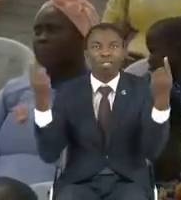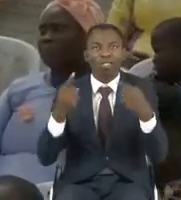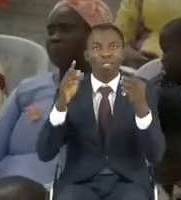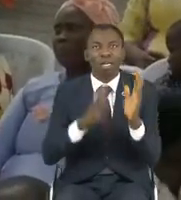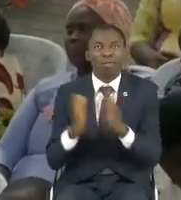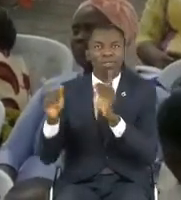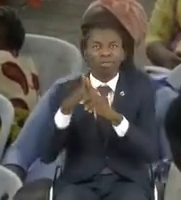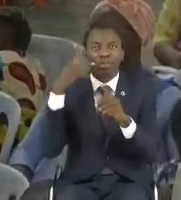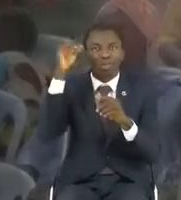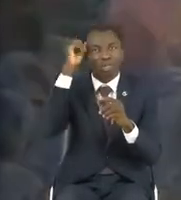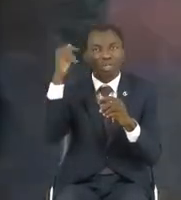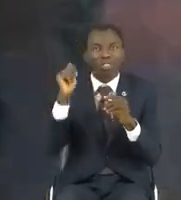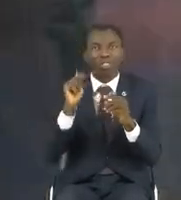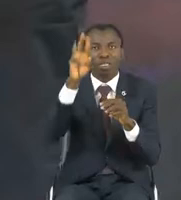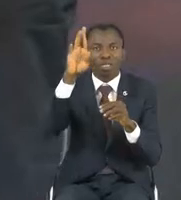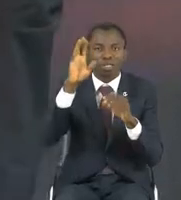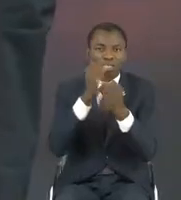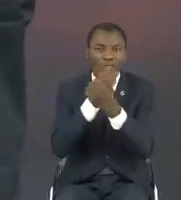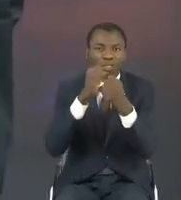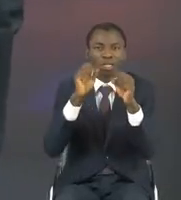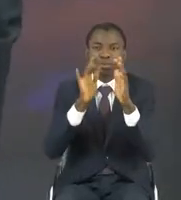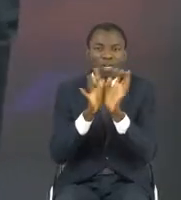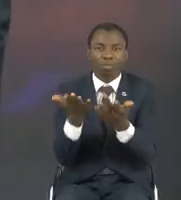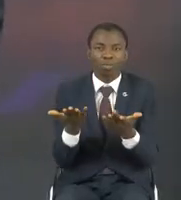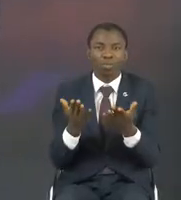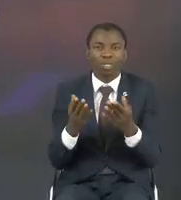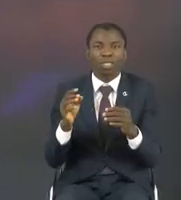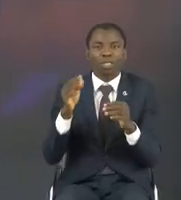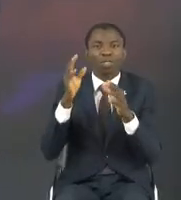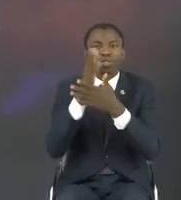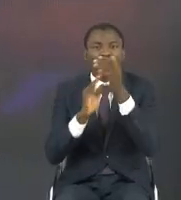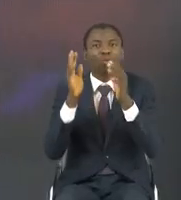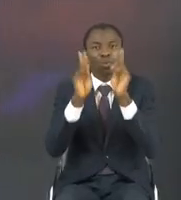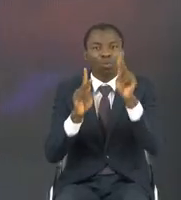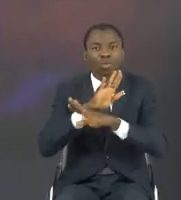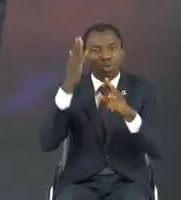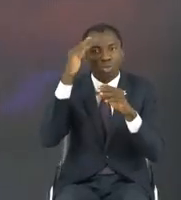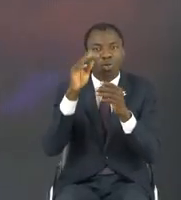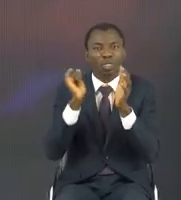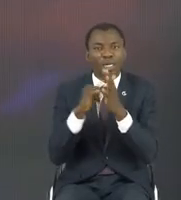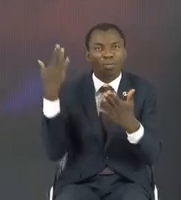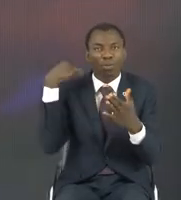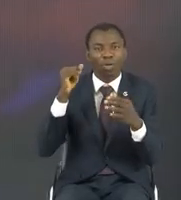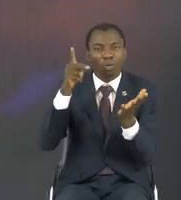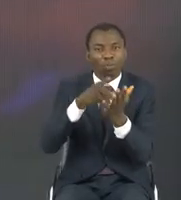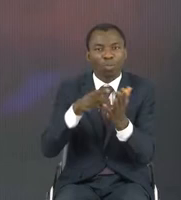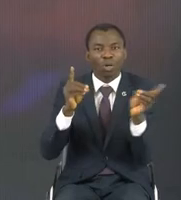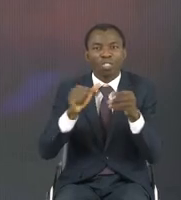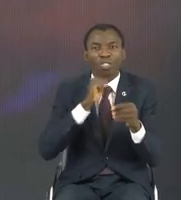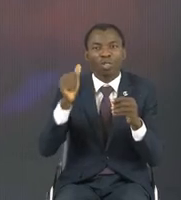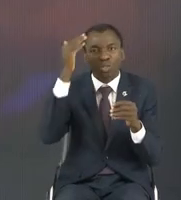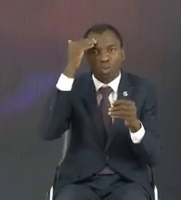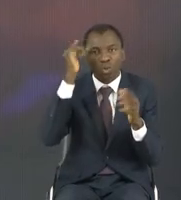to the scripture. Saul did not know that before. Paul did not know that before. Actually, he thought it